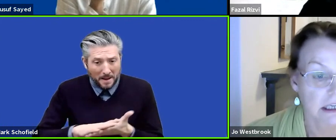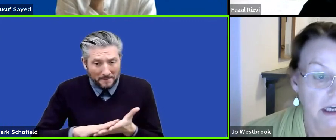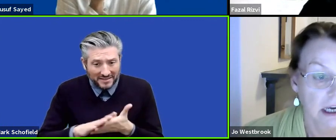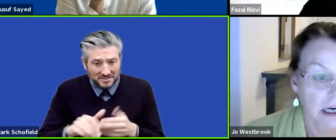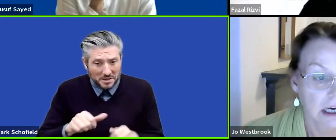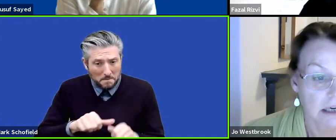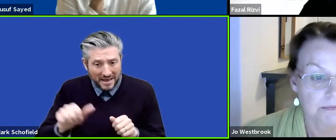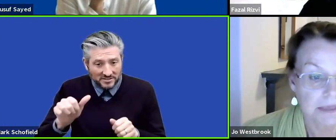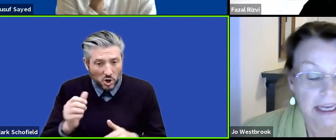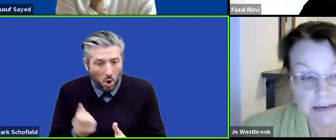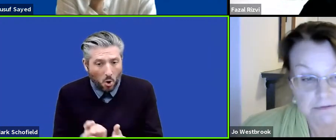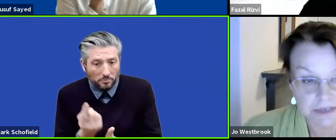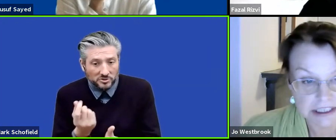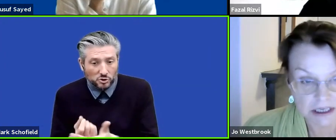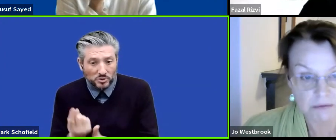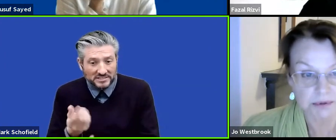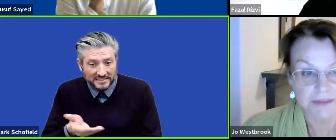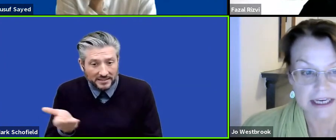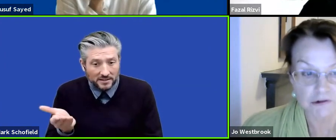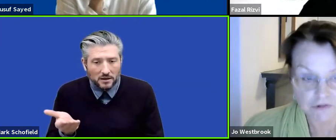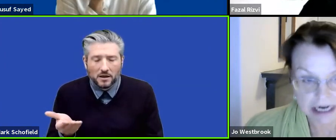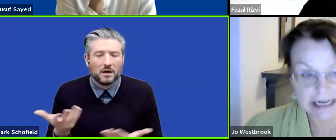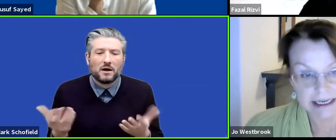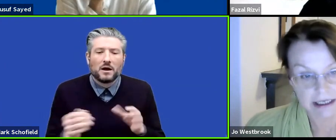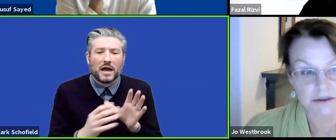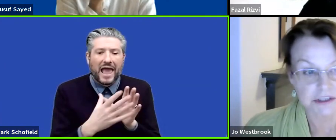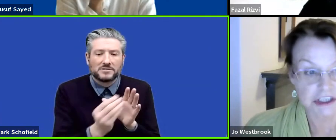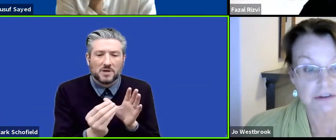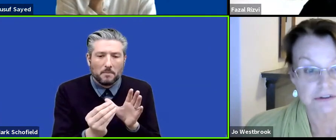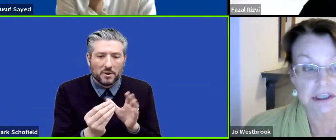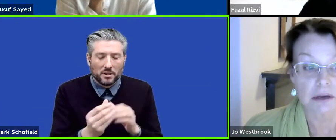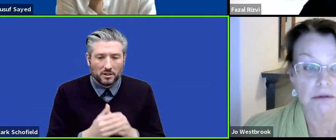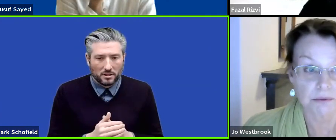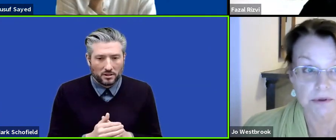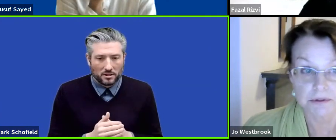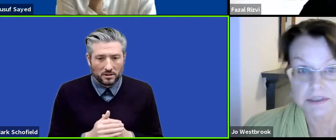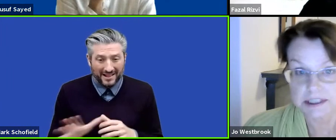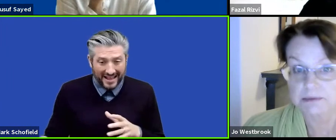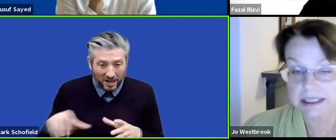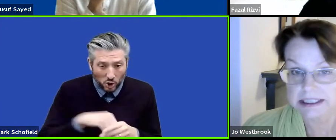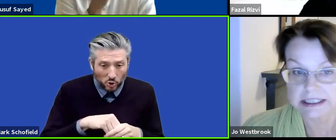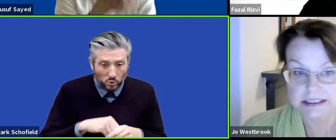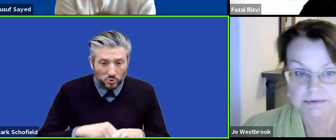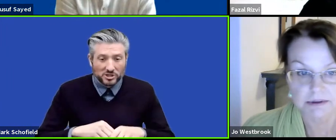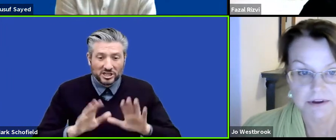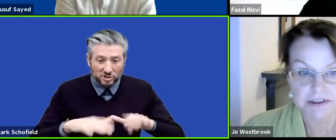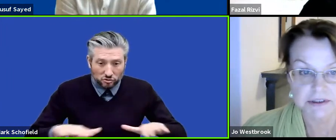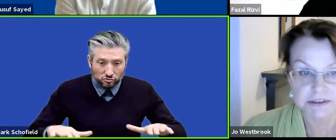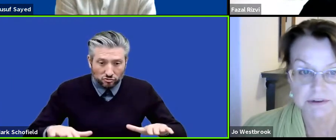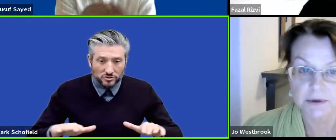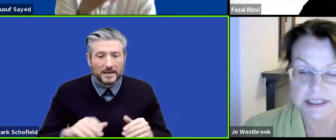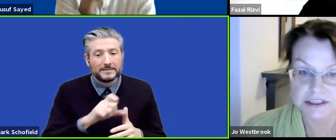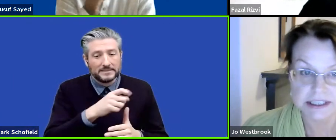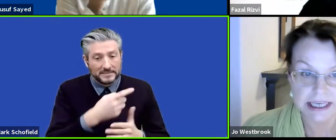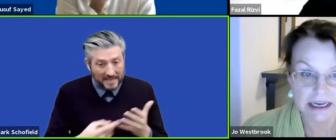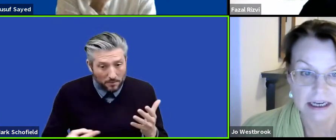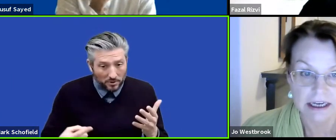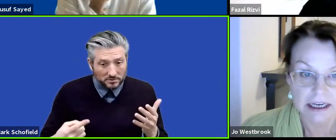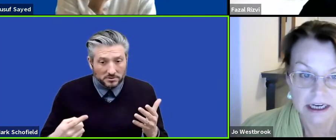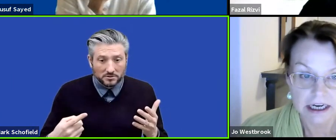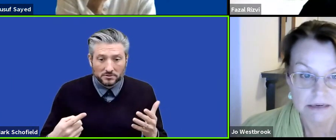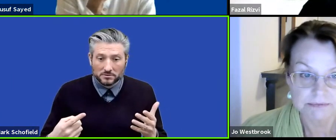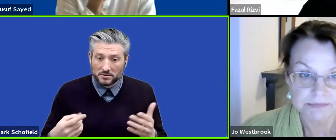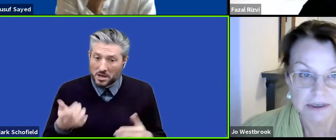advocate? If, for example, that could really include children and youth with disabilities. So there are two different questions